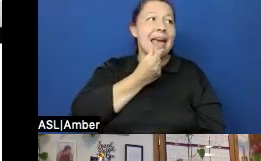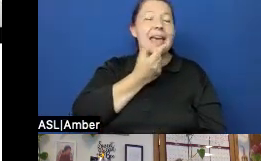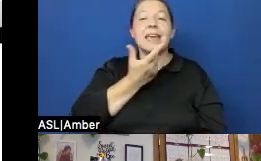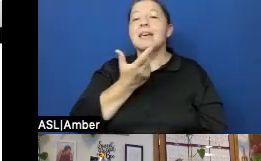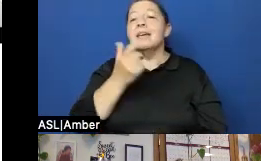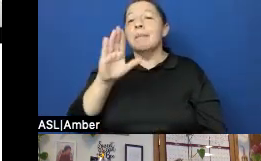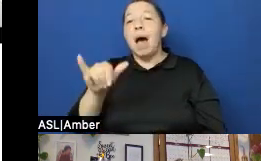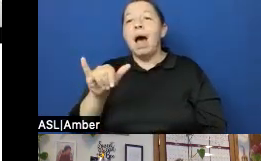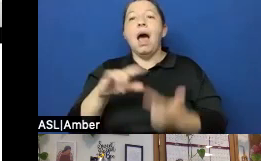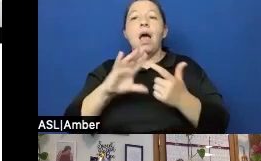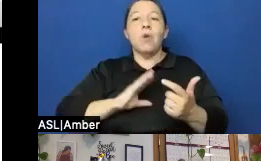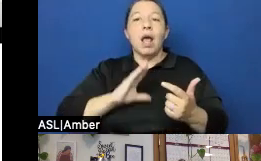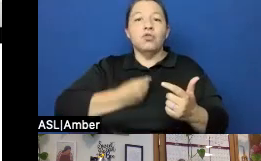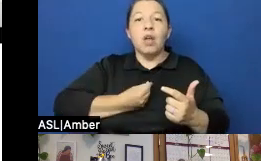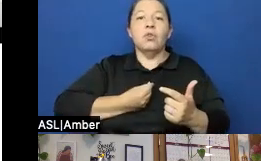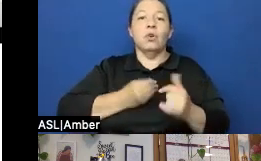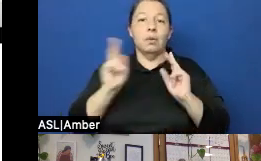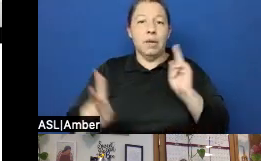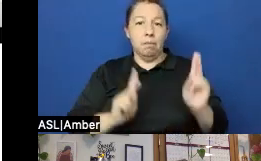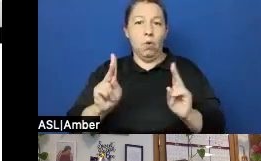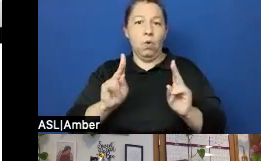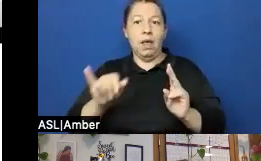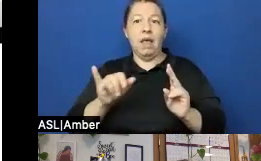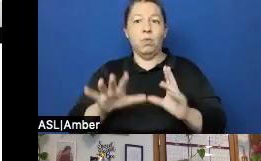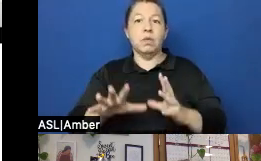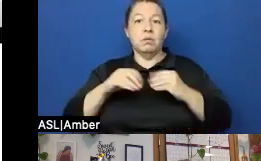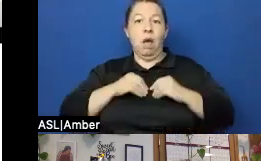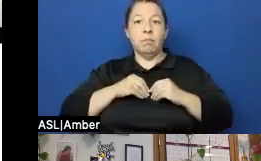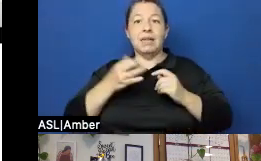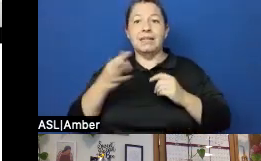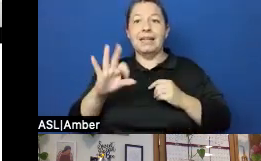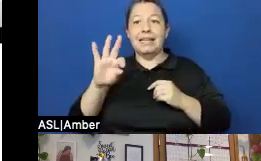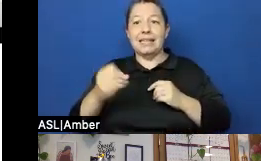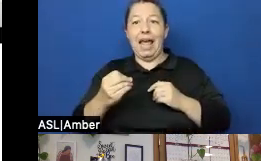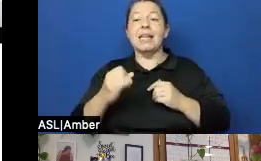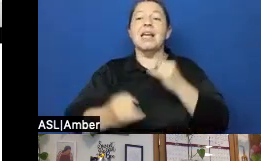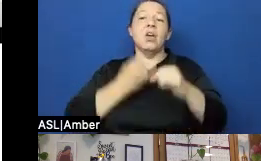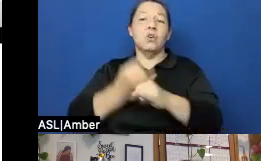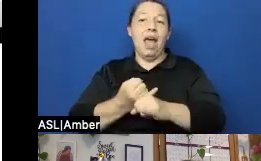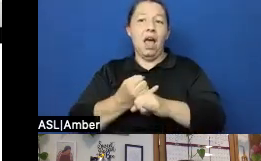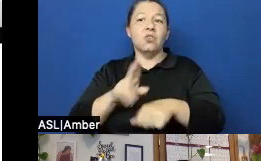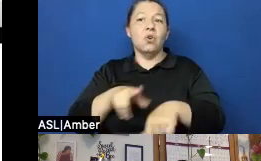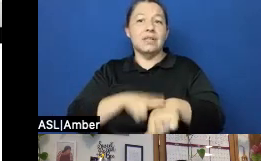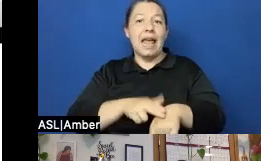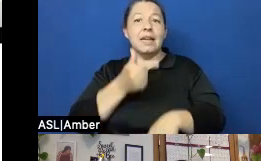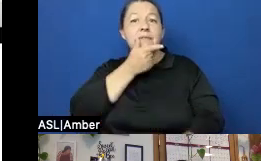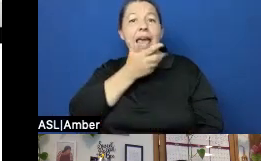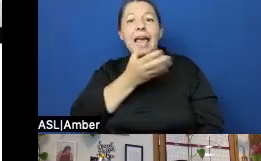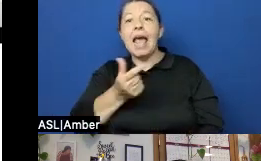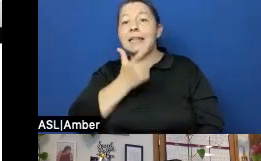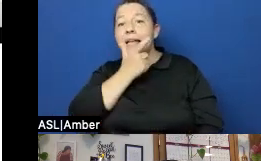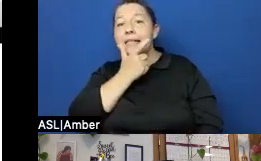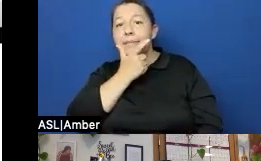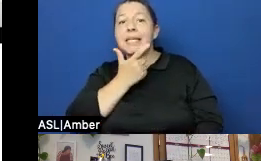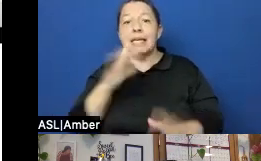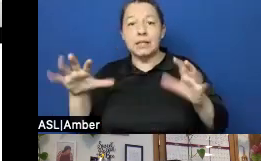adopted in 1990 at an international Native gay and lesbian gathering. So, you know, they were gathering and